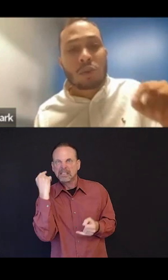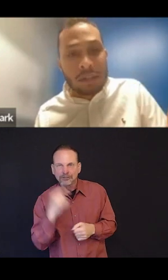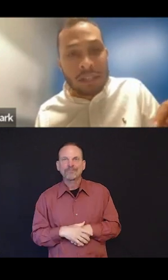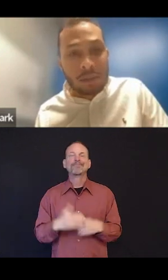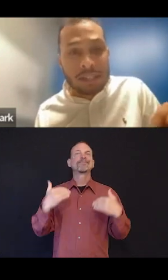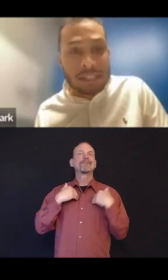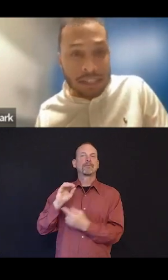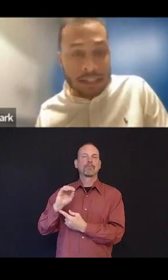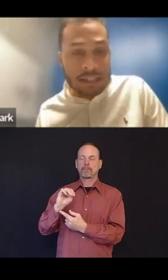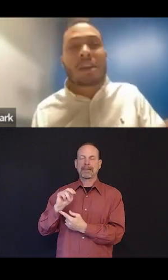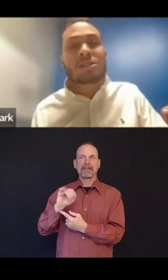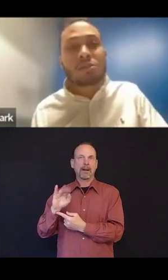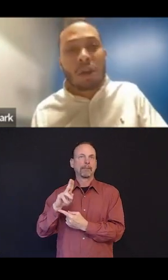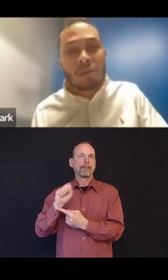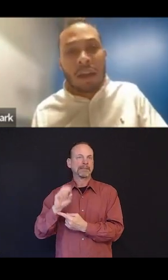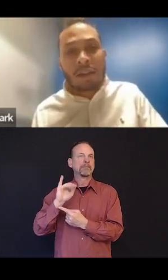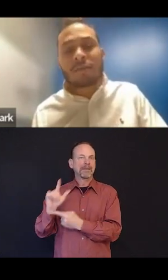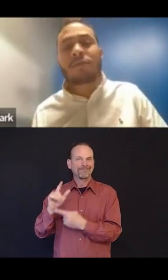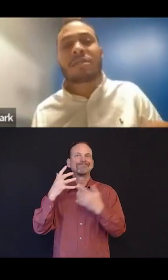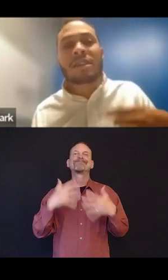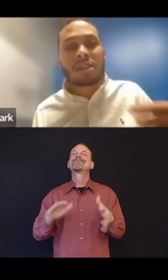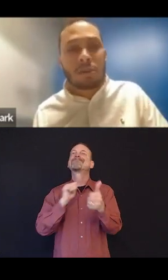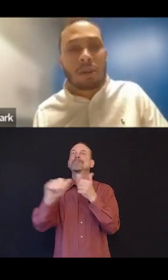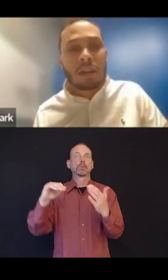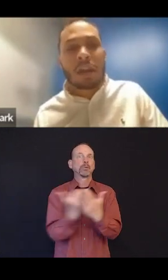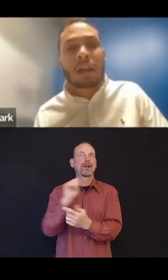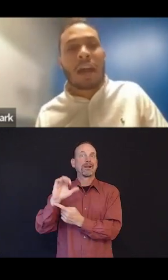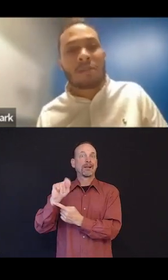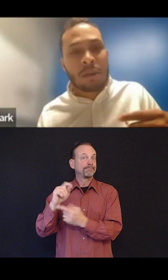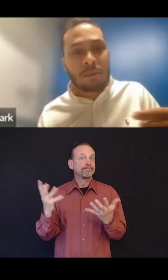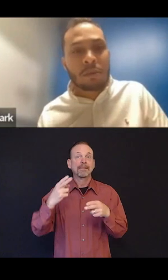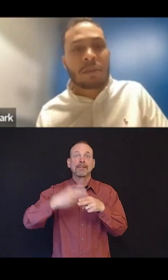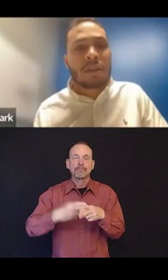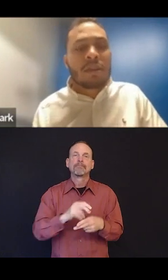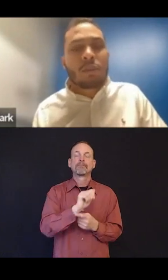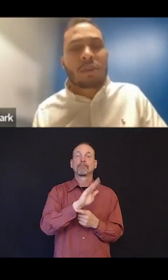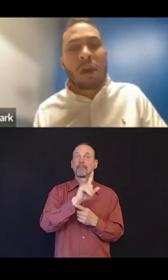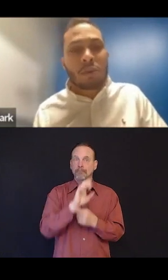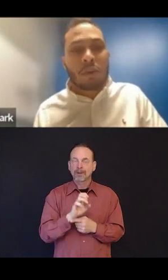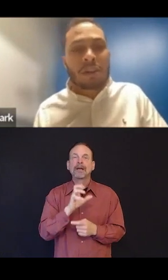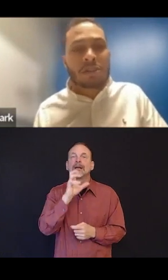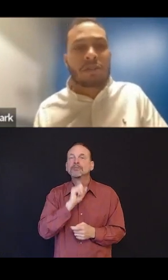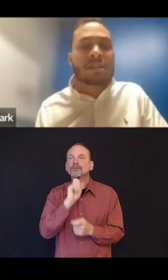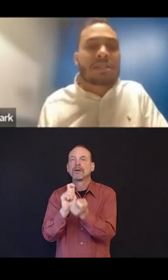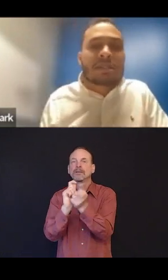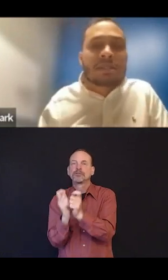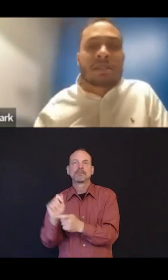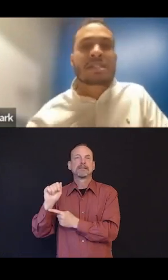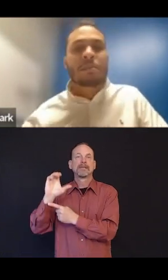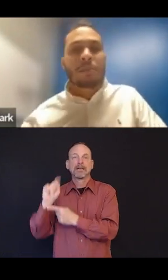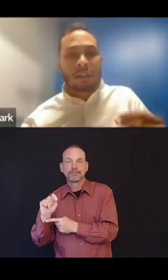until 2026. So I do know that for this community, a lot of people with spinal cord